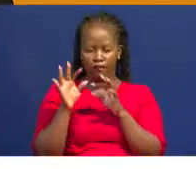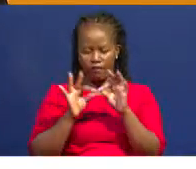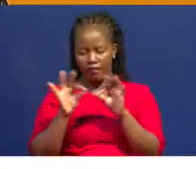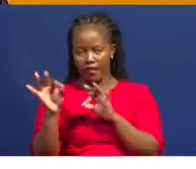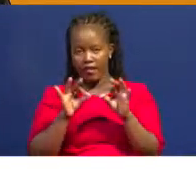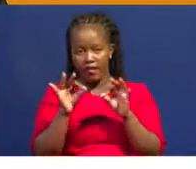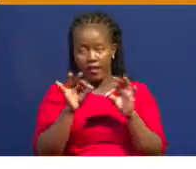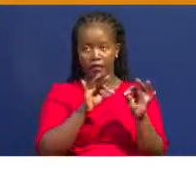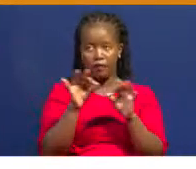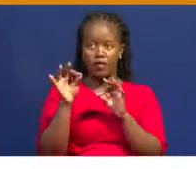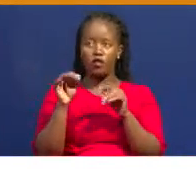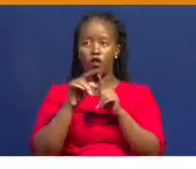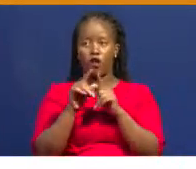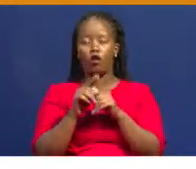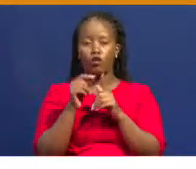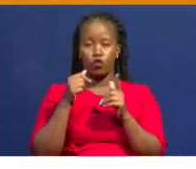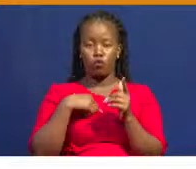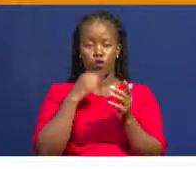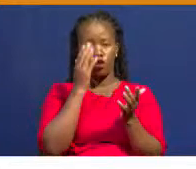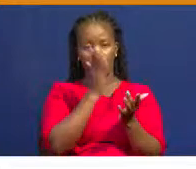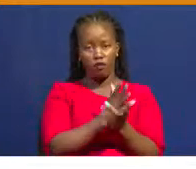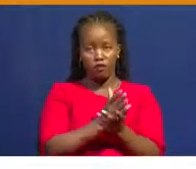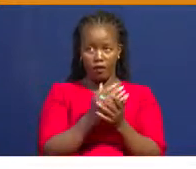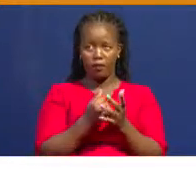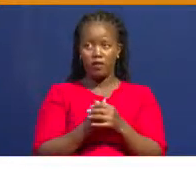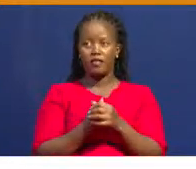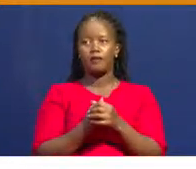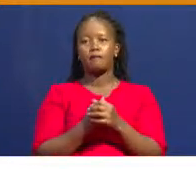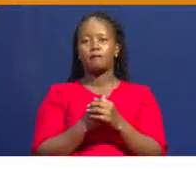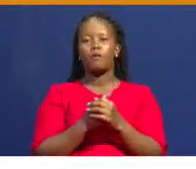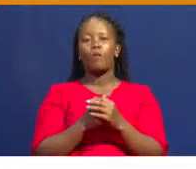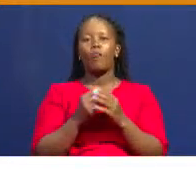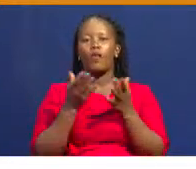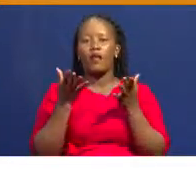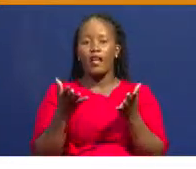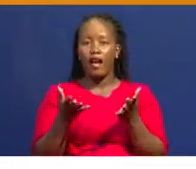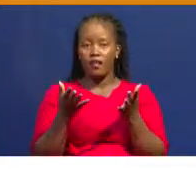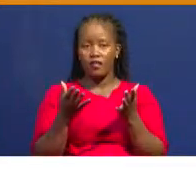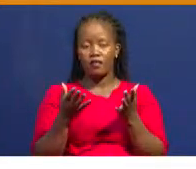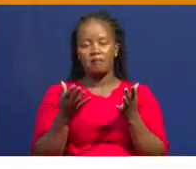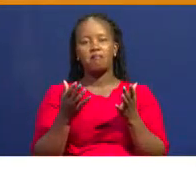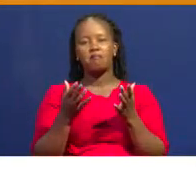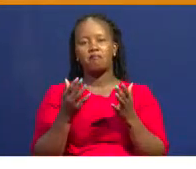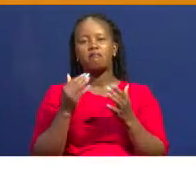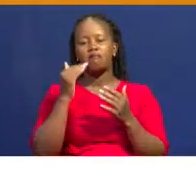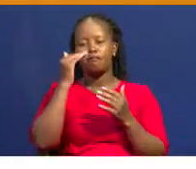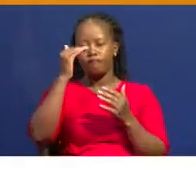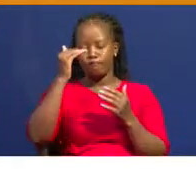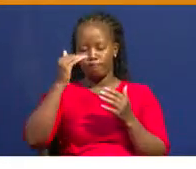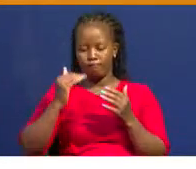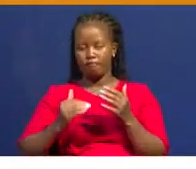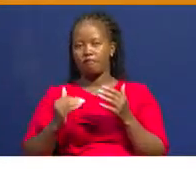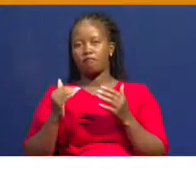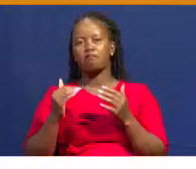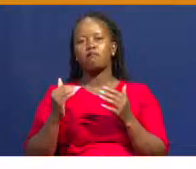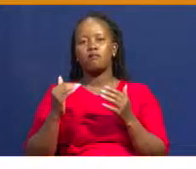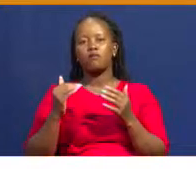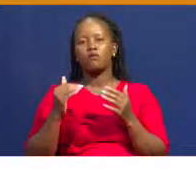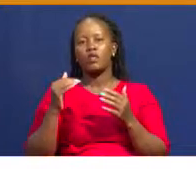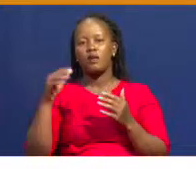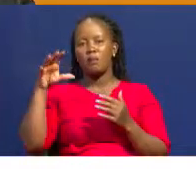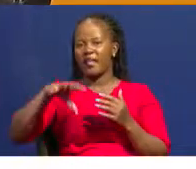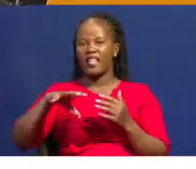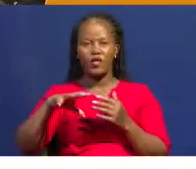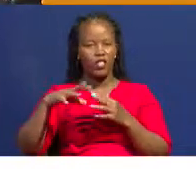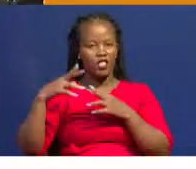And I said it before, that in the hierarchy, now we find pedestrians, not the